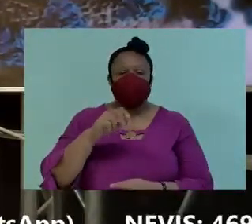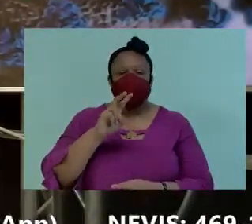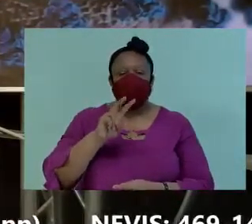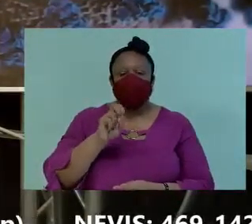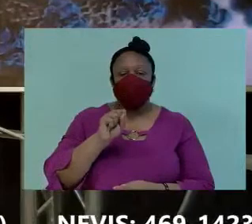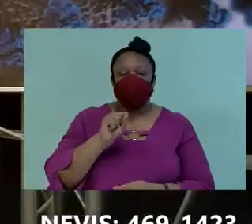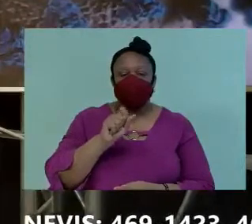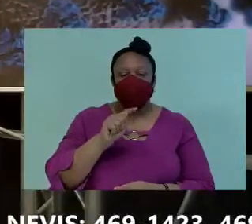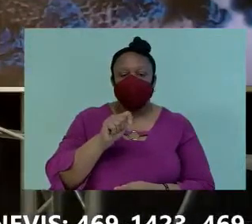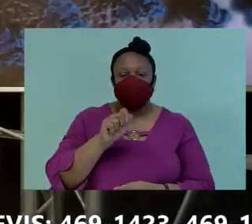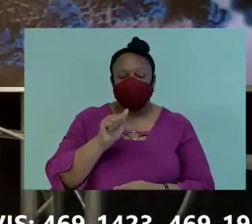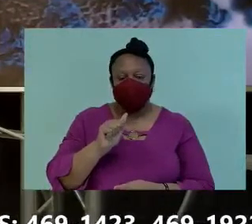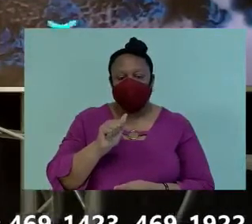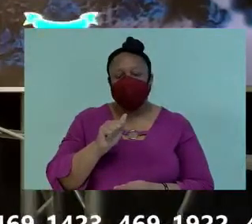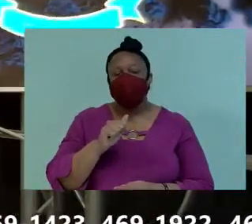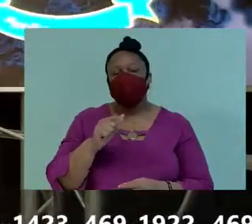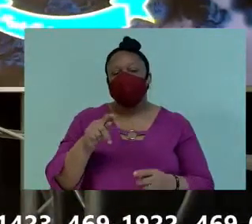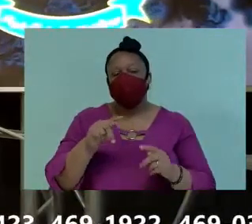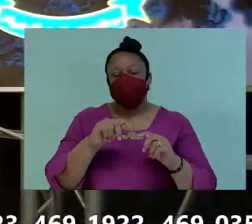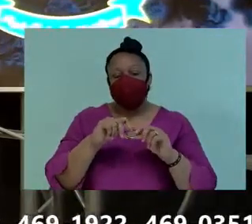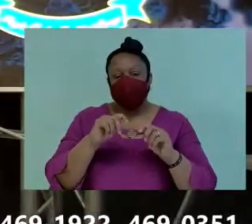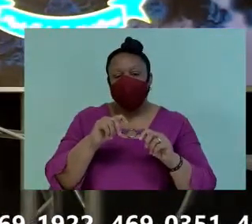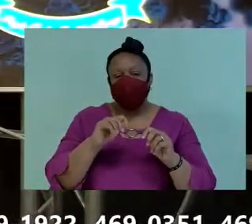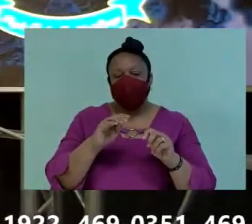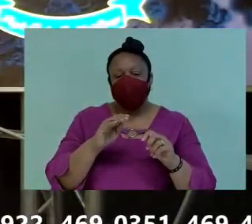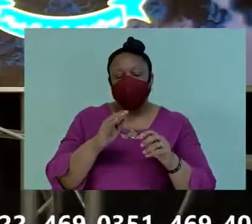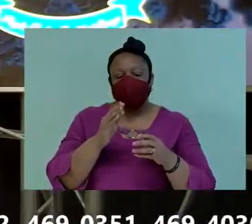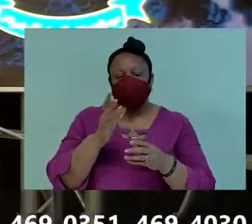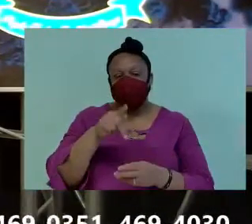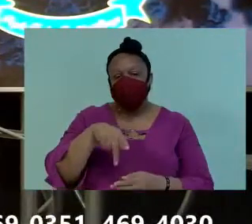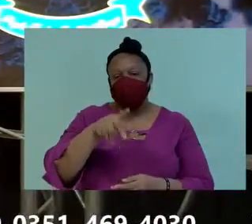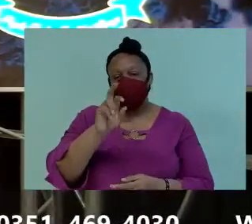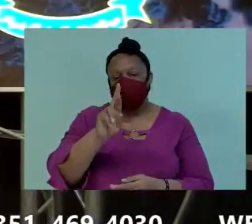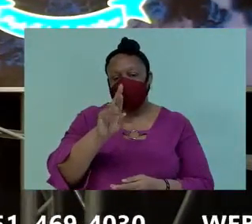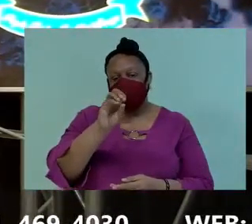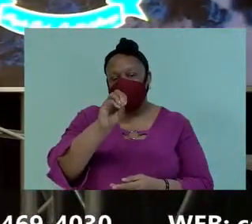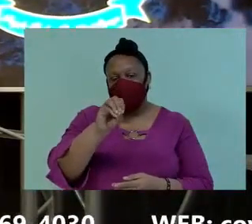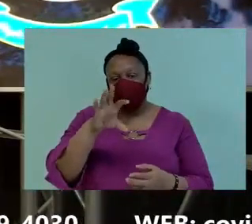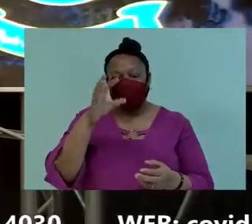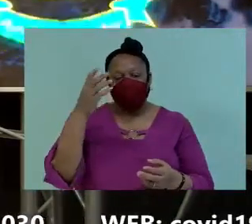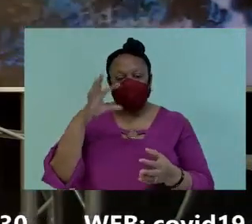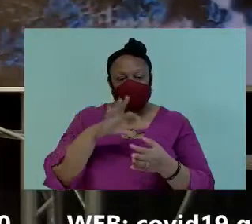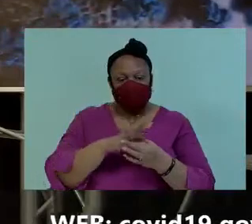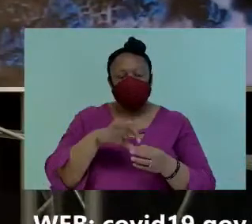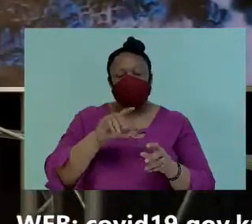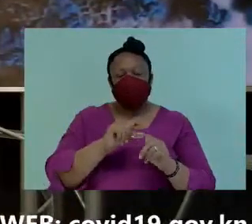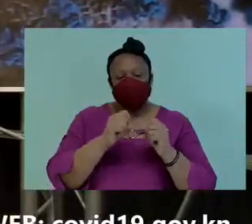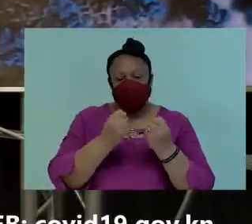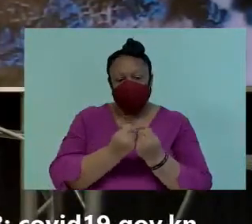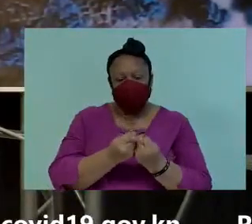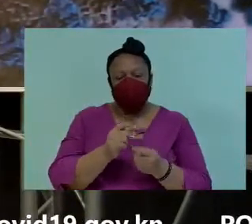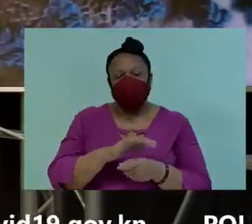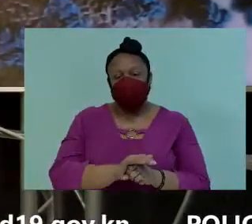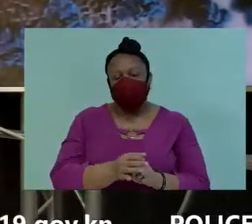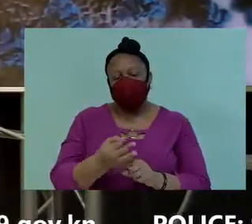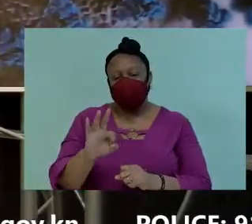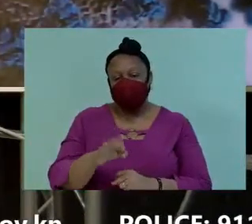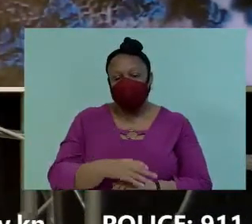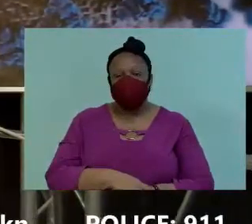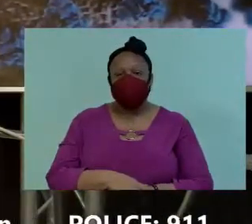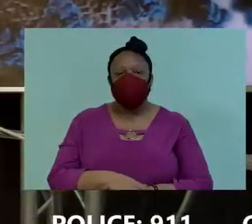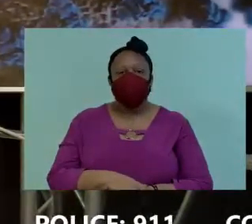here today as part of the Communications Task Force. We also